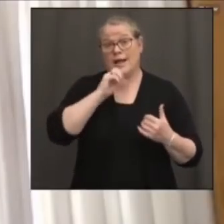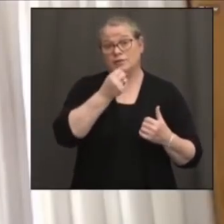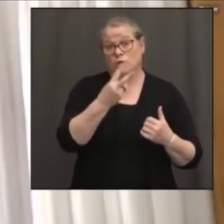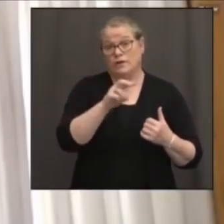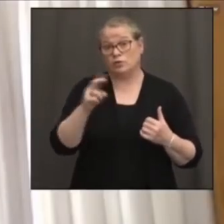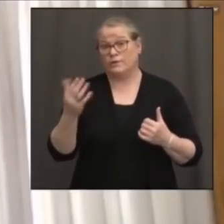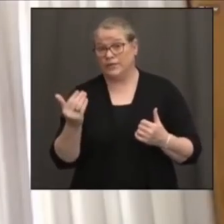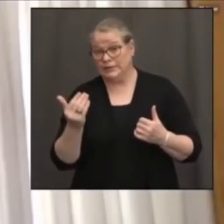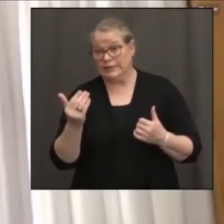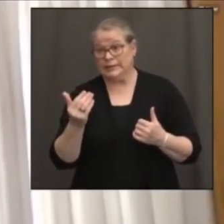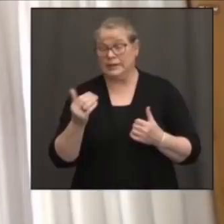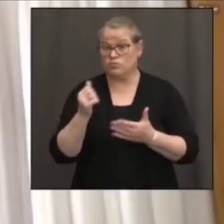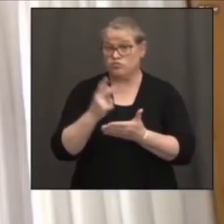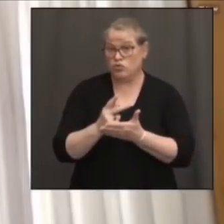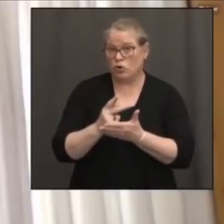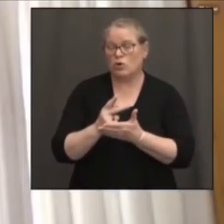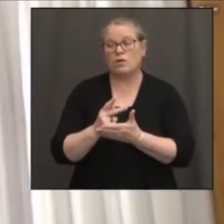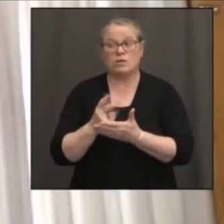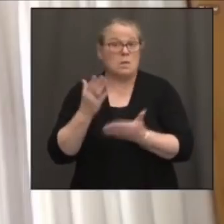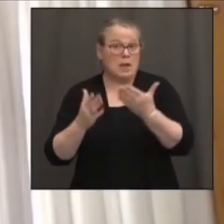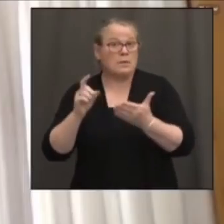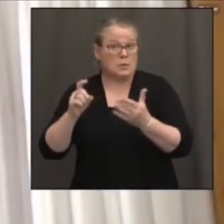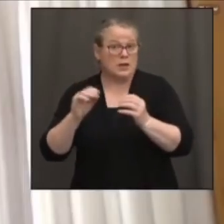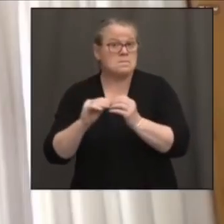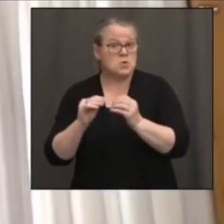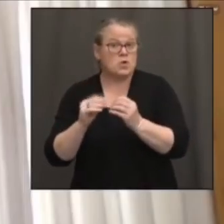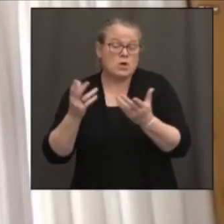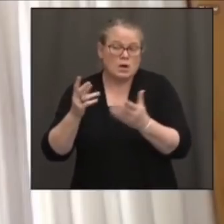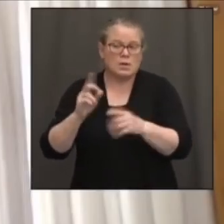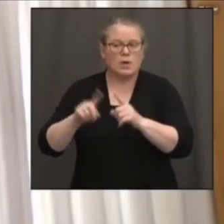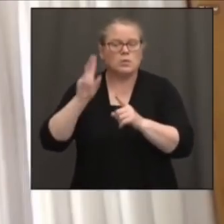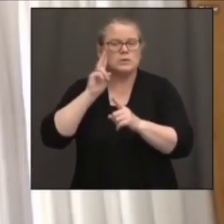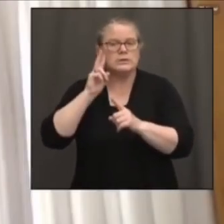It'll be based on demand, and what we'll see over the summer is really more of the